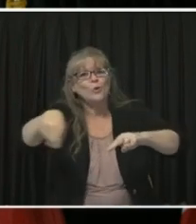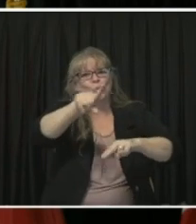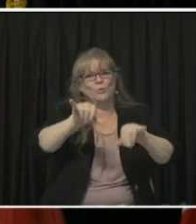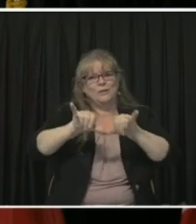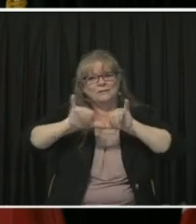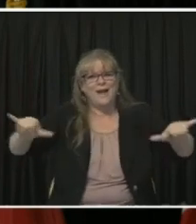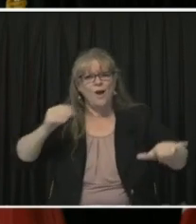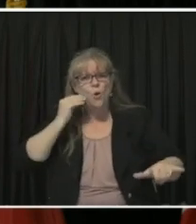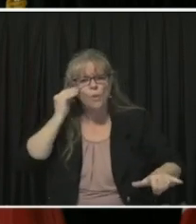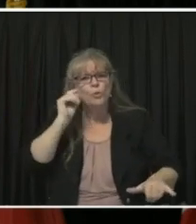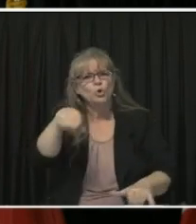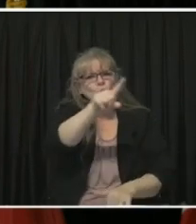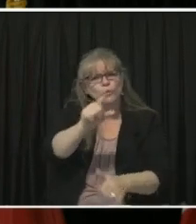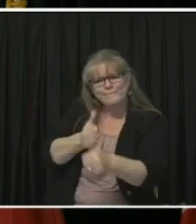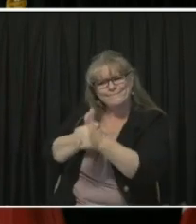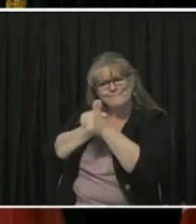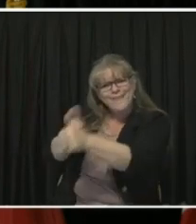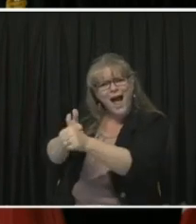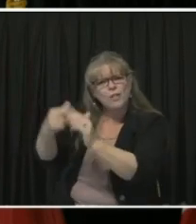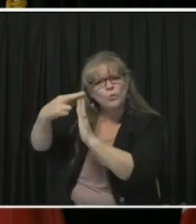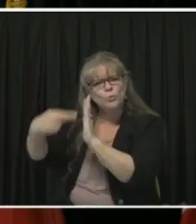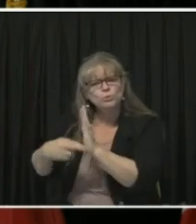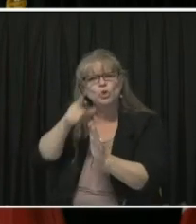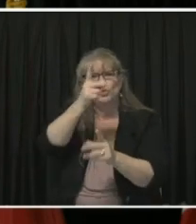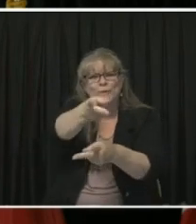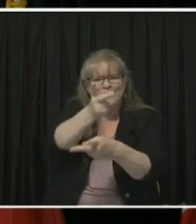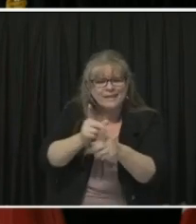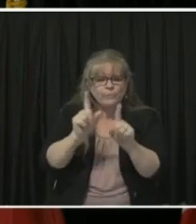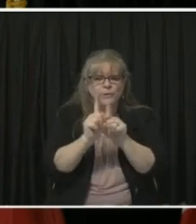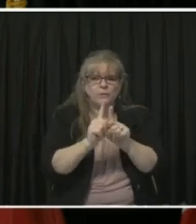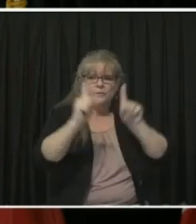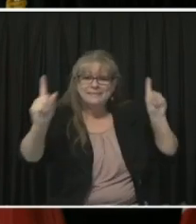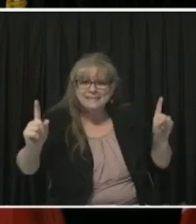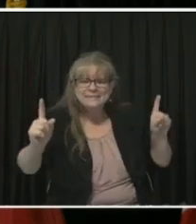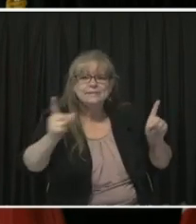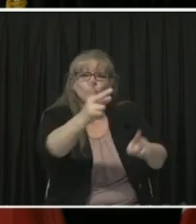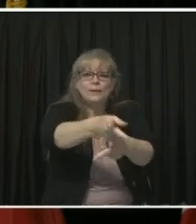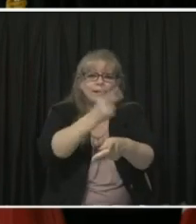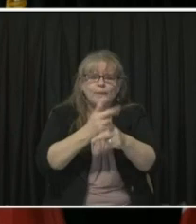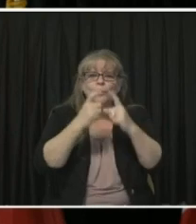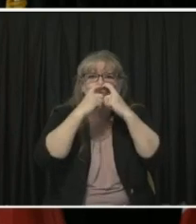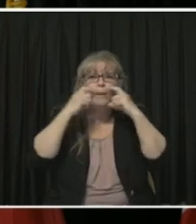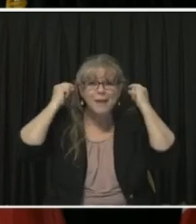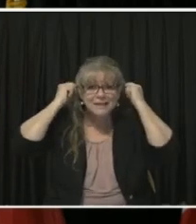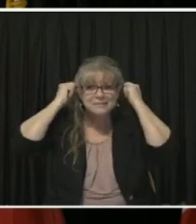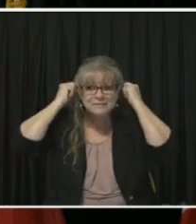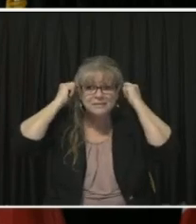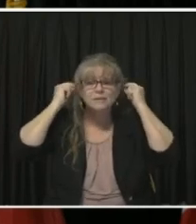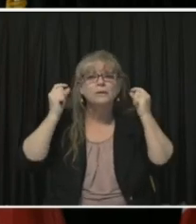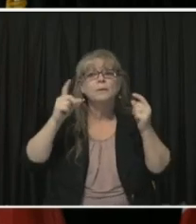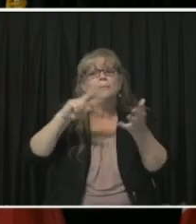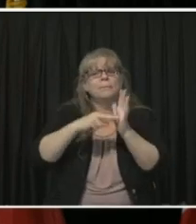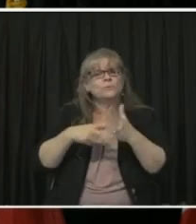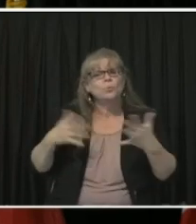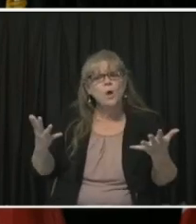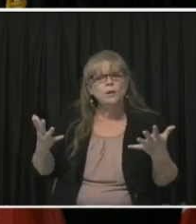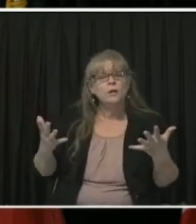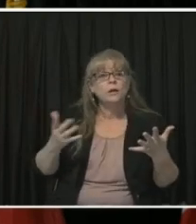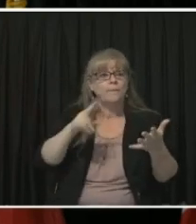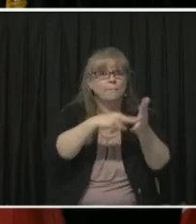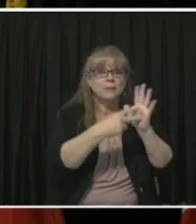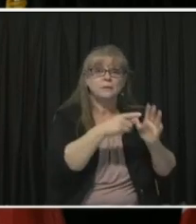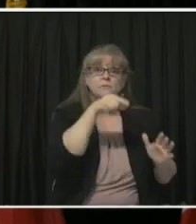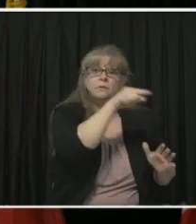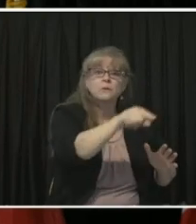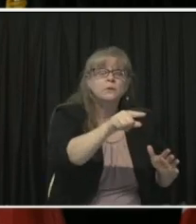distancing and did their part by wearing facial coverings. As a result, this has allowed the state of Colorado to slowly open its doors in an attempt